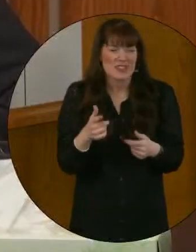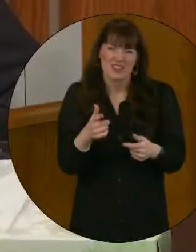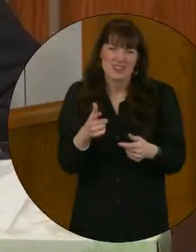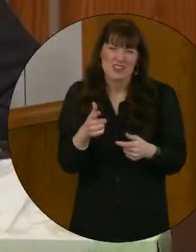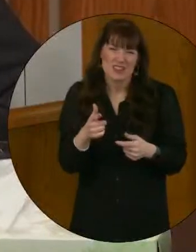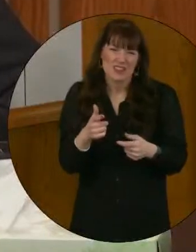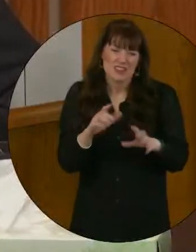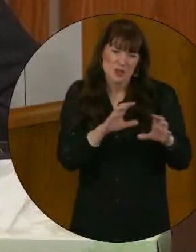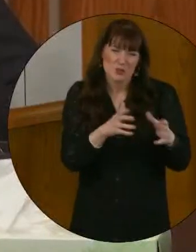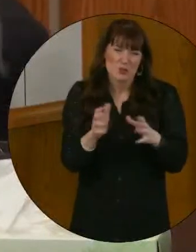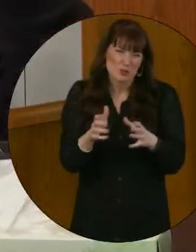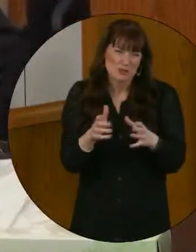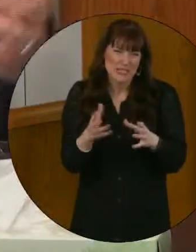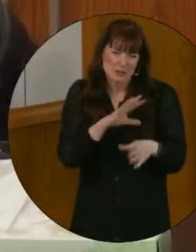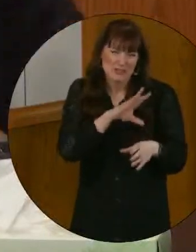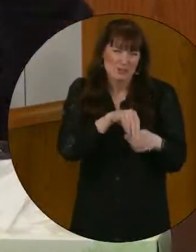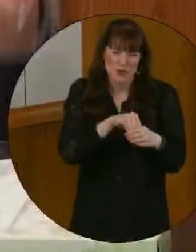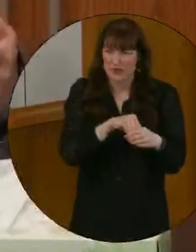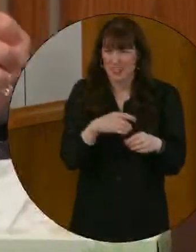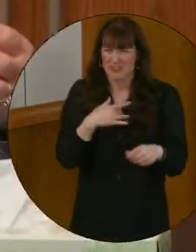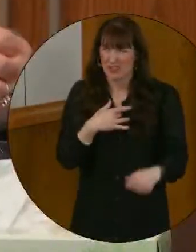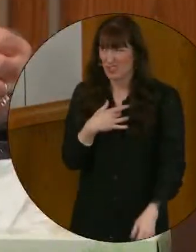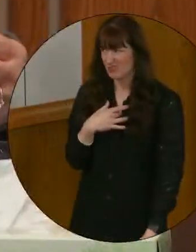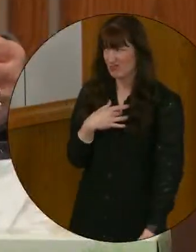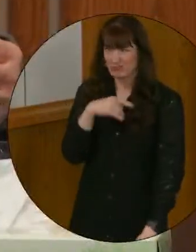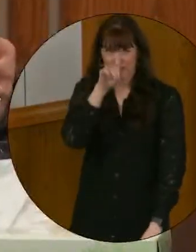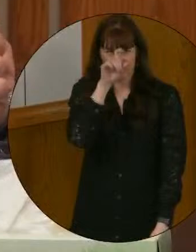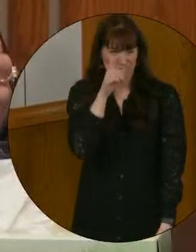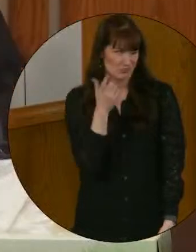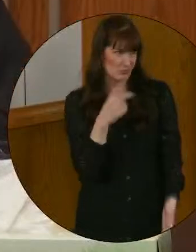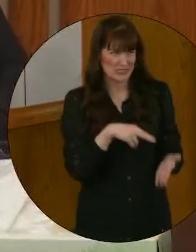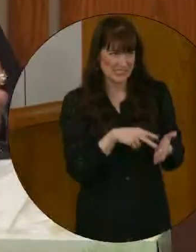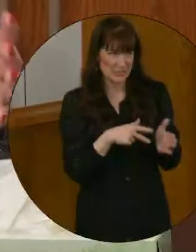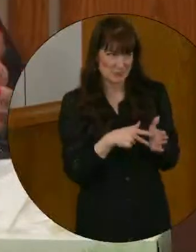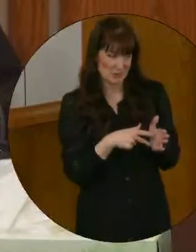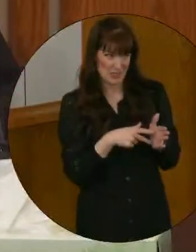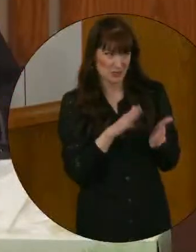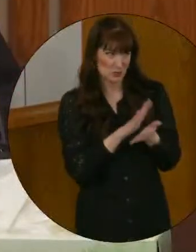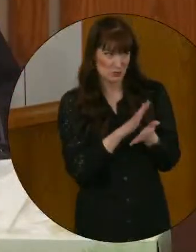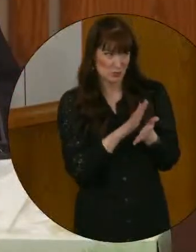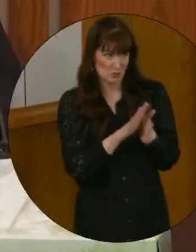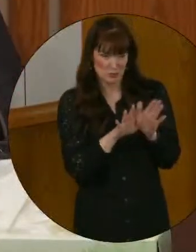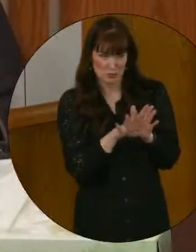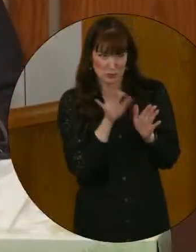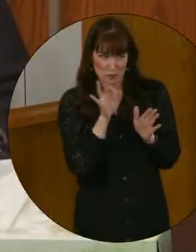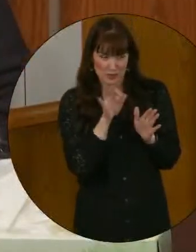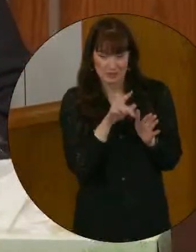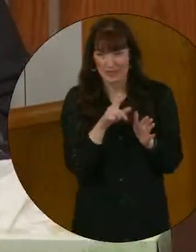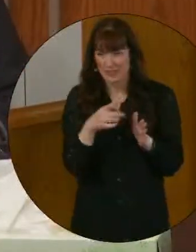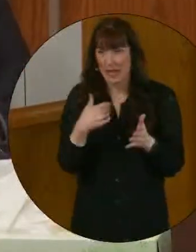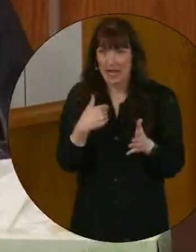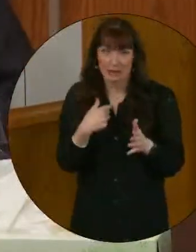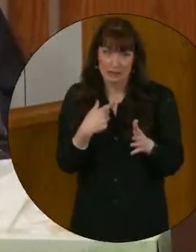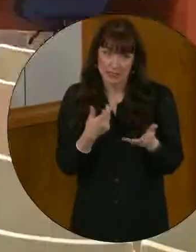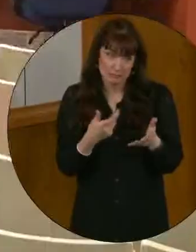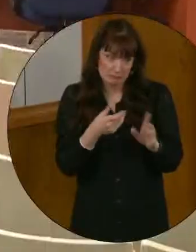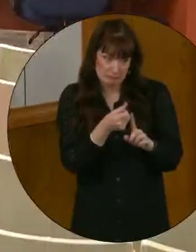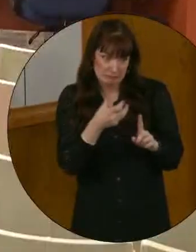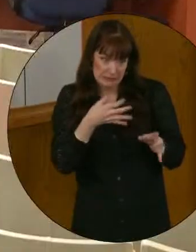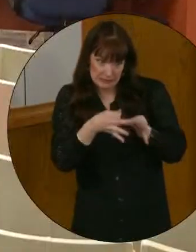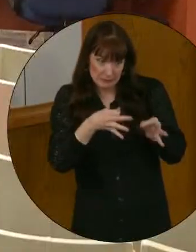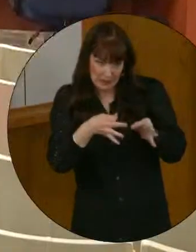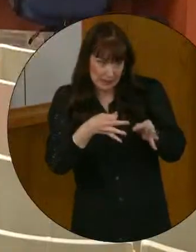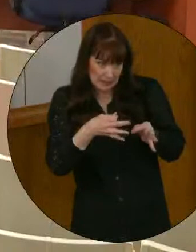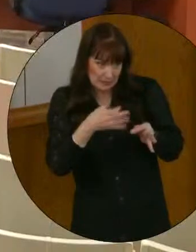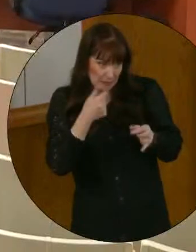confusion on that and the connection to transportation. So I did try to explain as best I could. Thank you. That's all that I had.